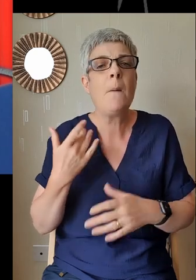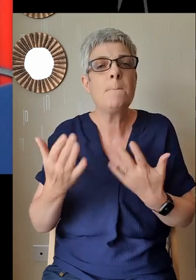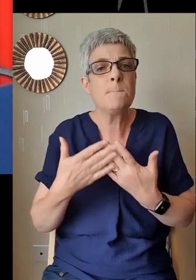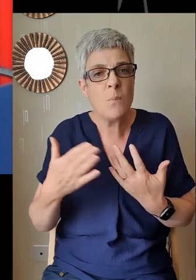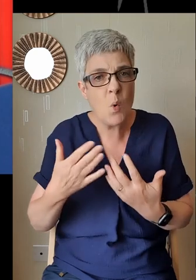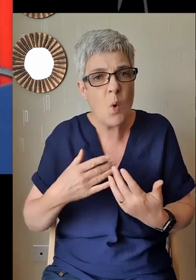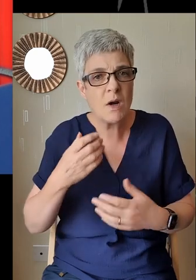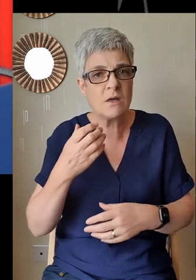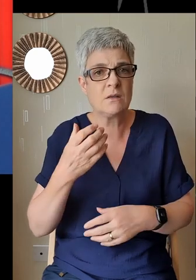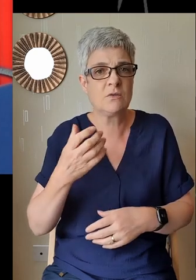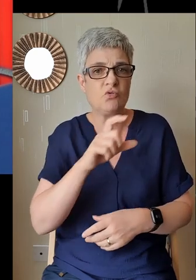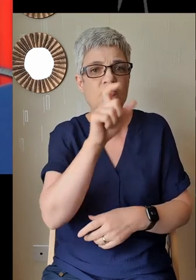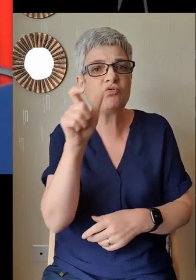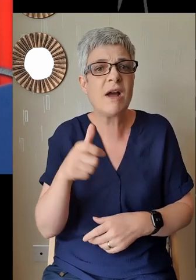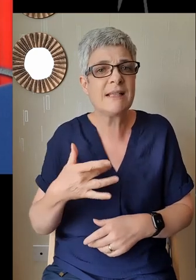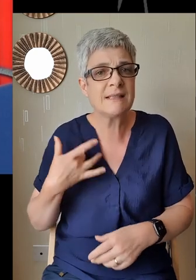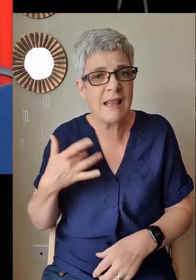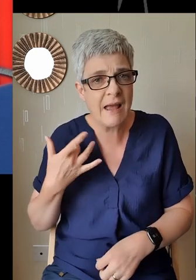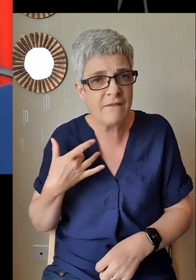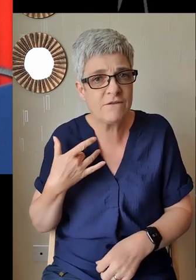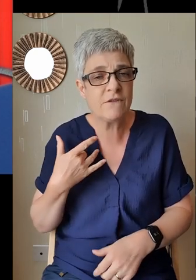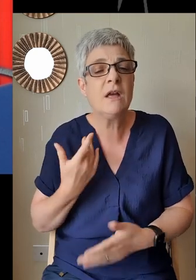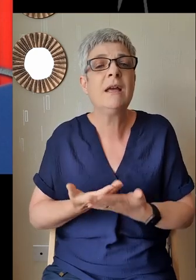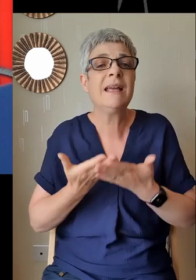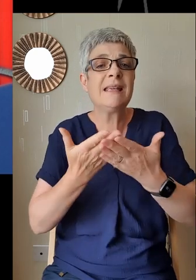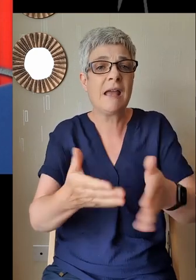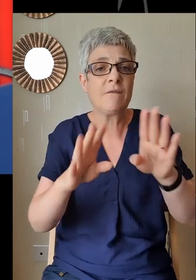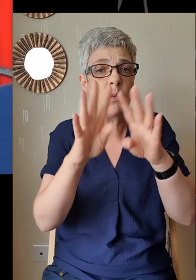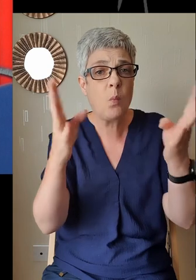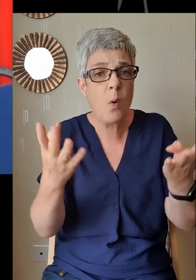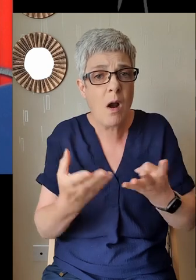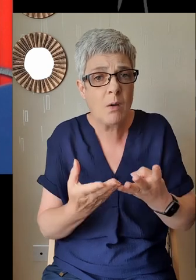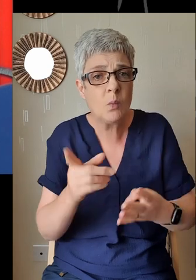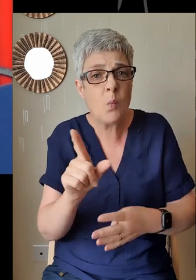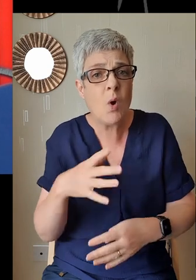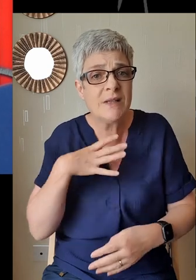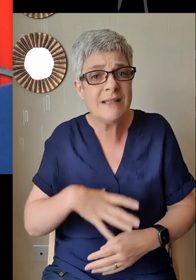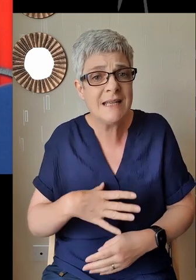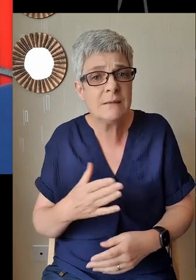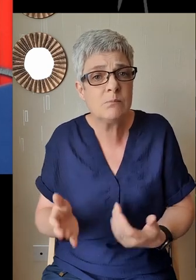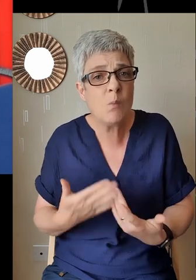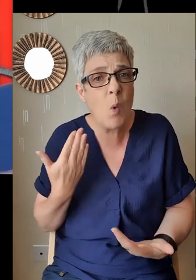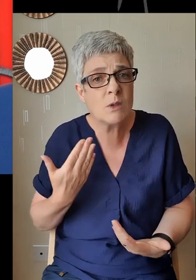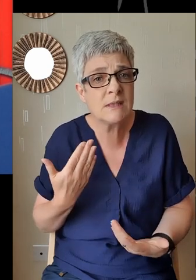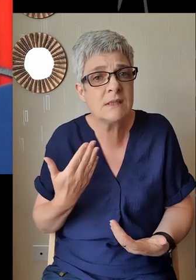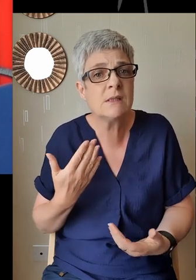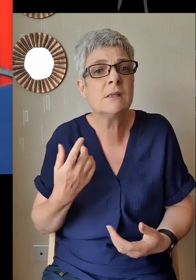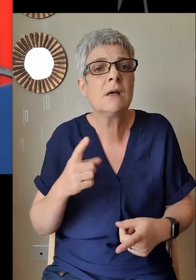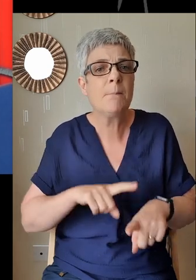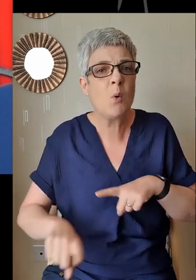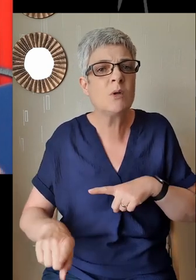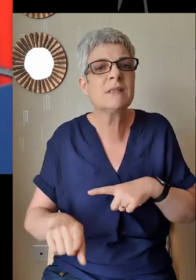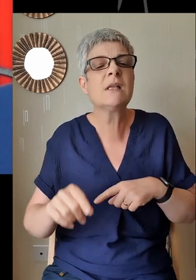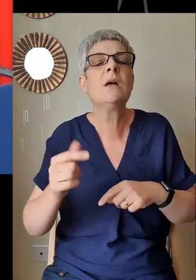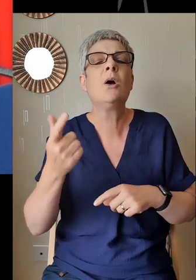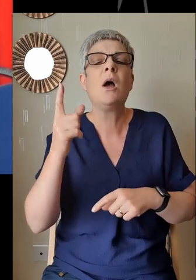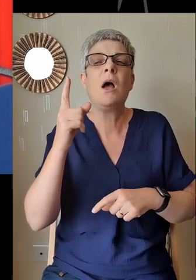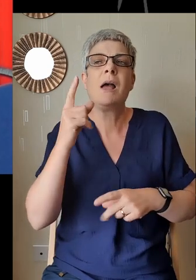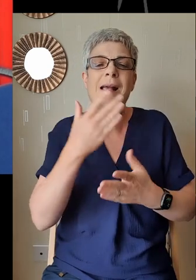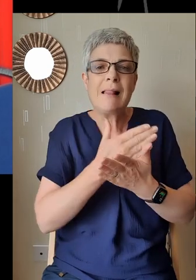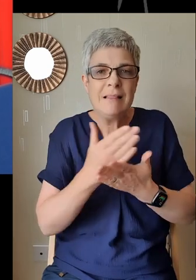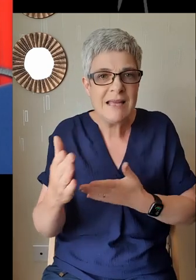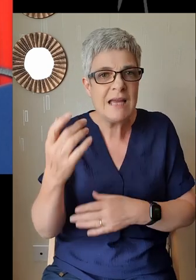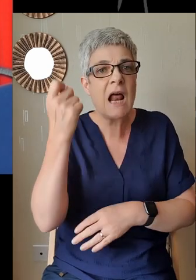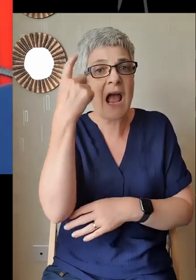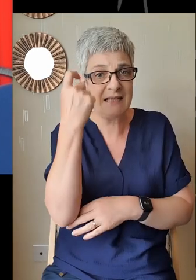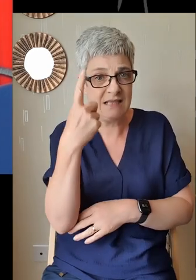Christ and so give the world what it needs most, a clear idea of who Jesus is and why he's worth it.